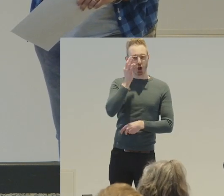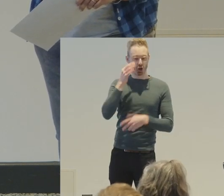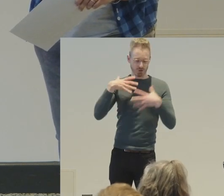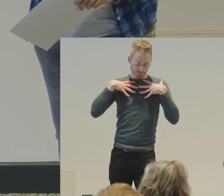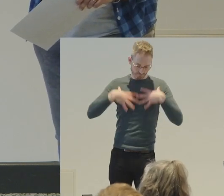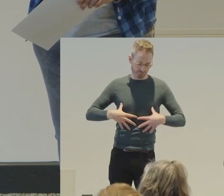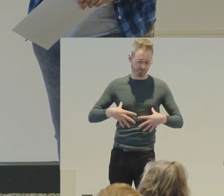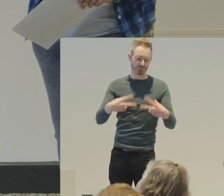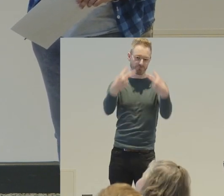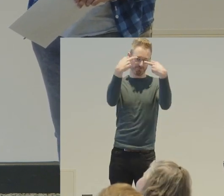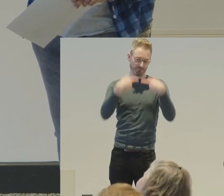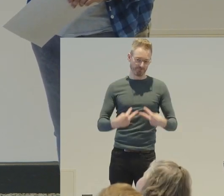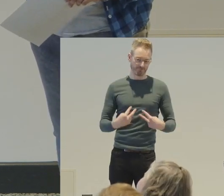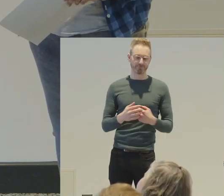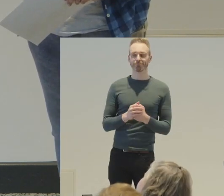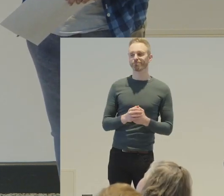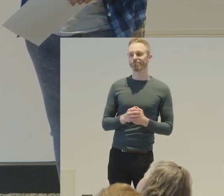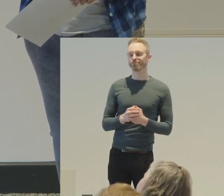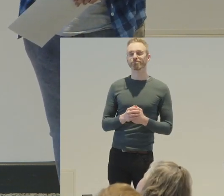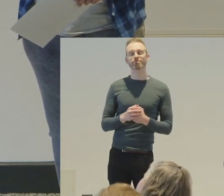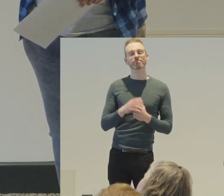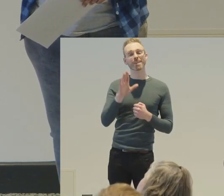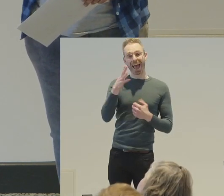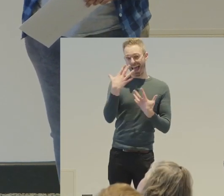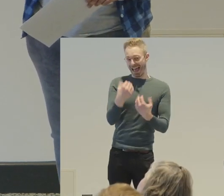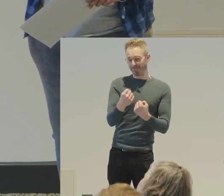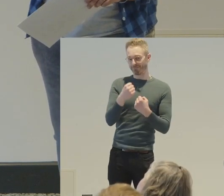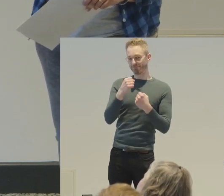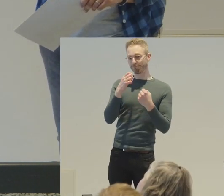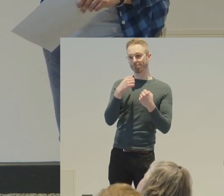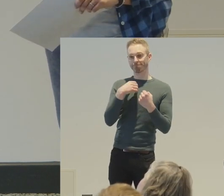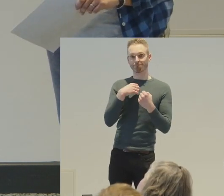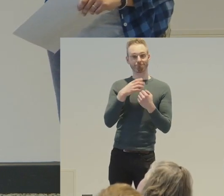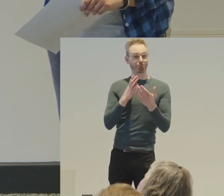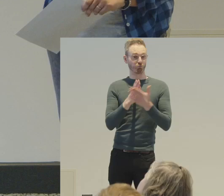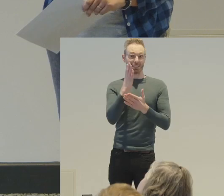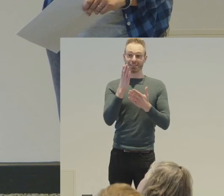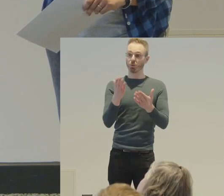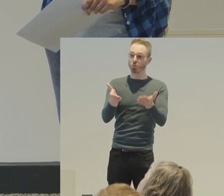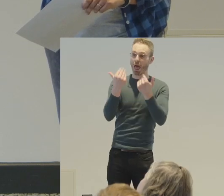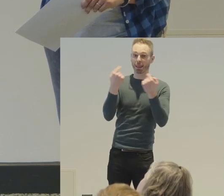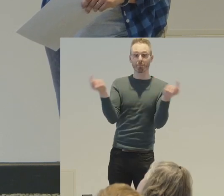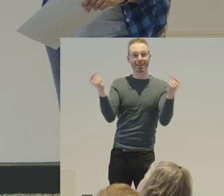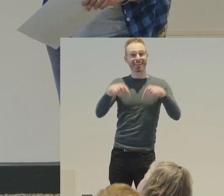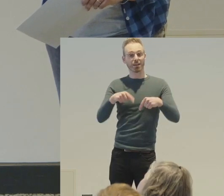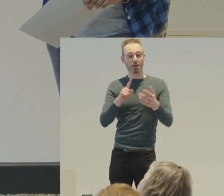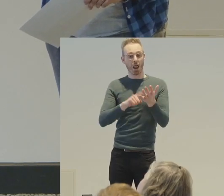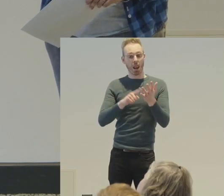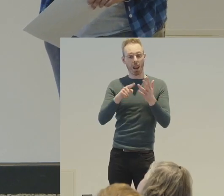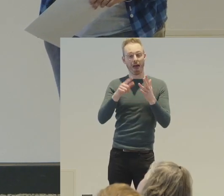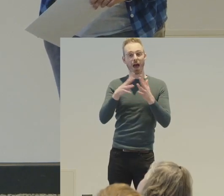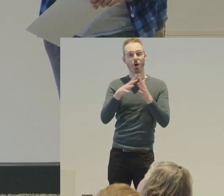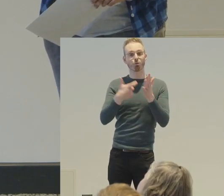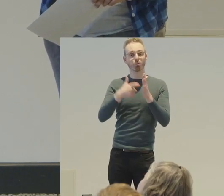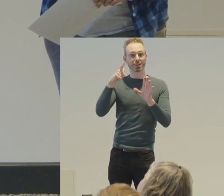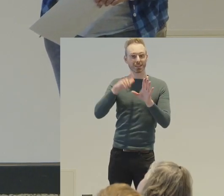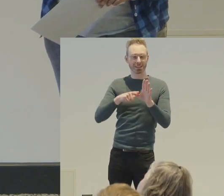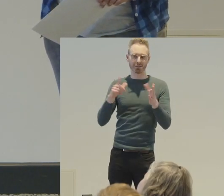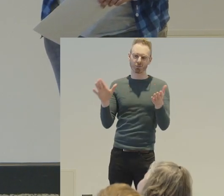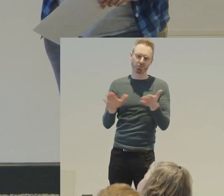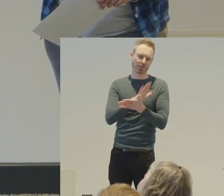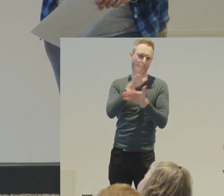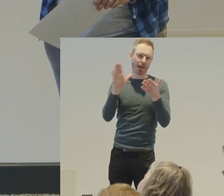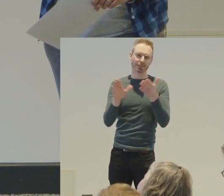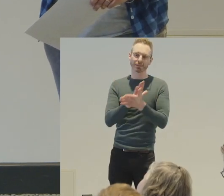yes, I just wanted to take a moment to officially welcome, from a Lowry point of view. We're delighted to be able to host the culmination of the